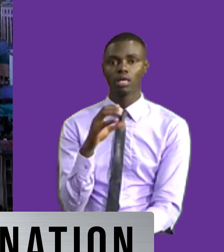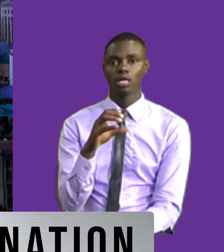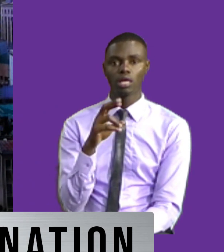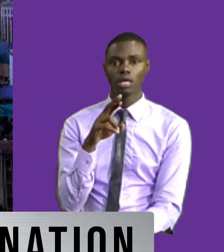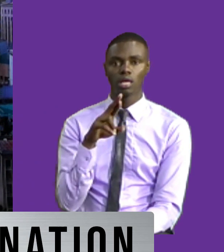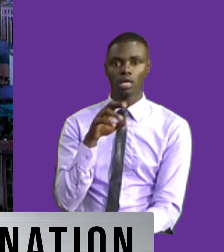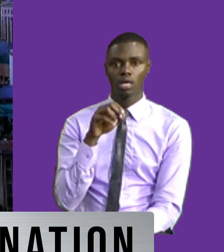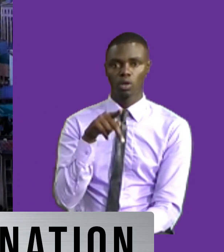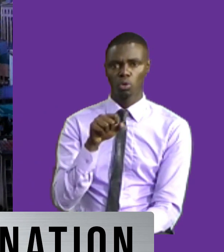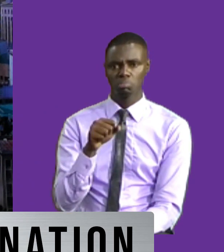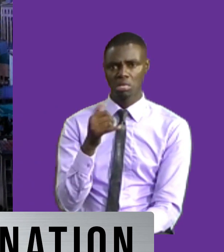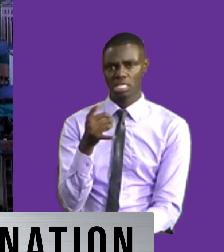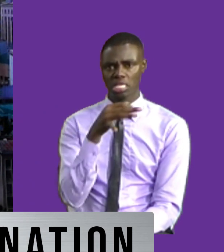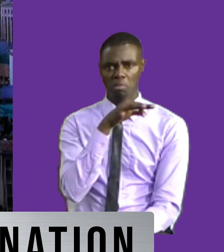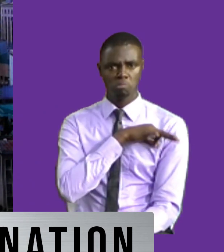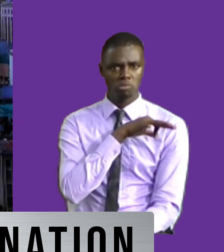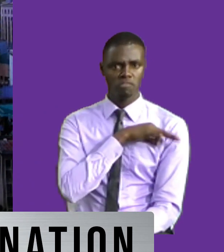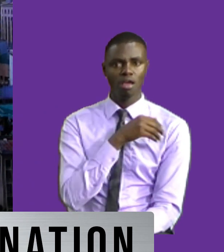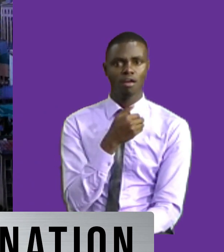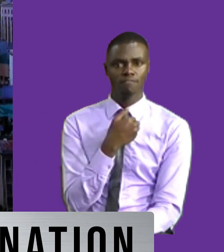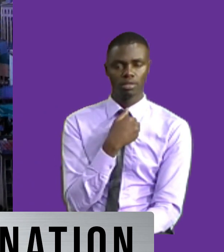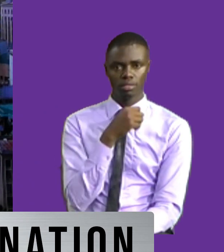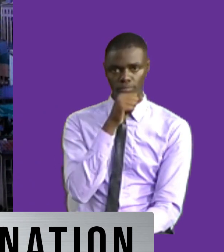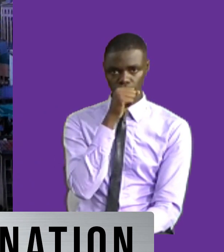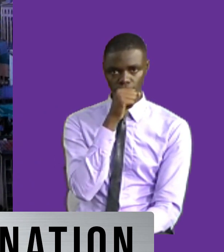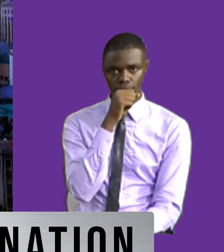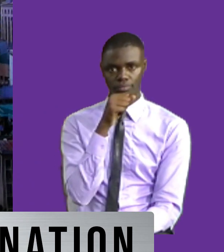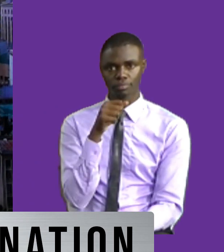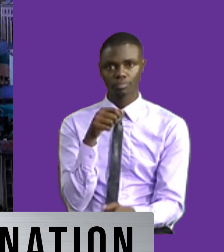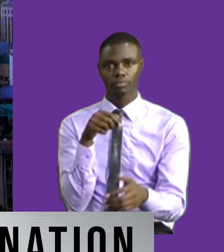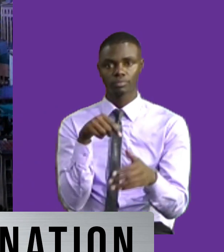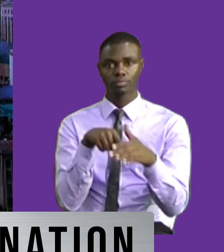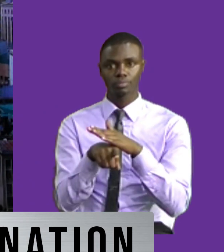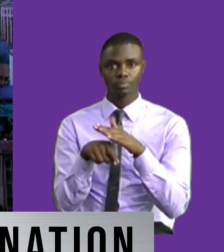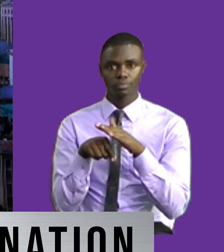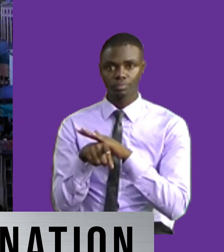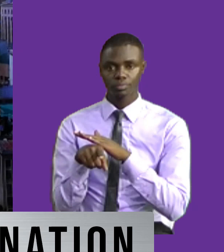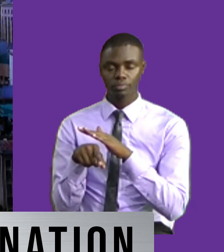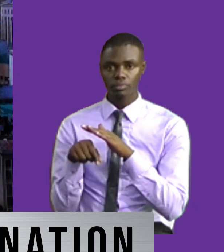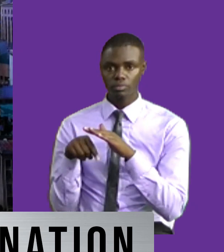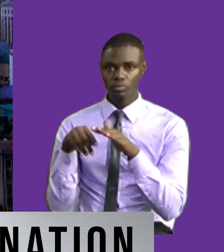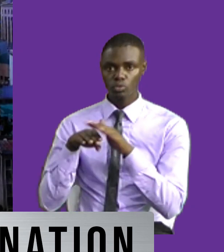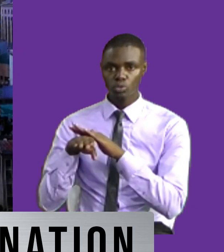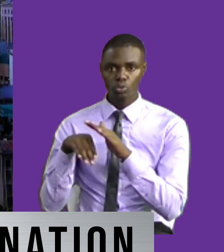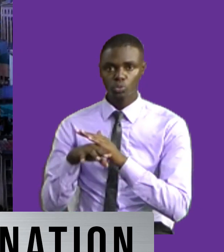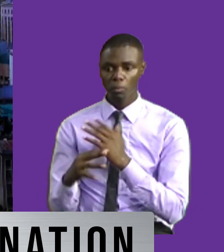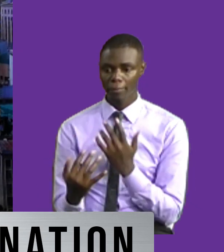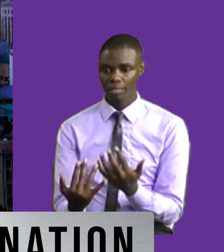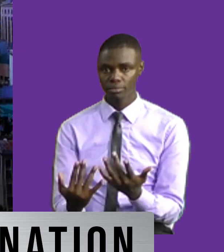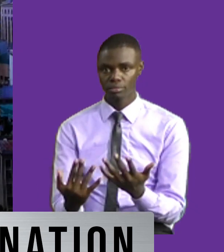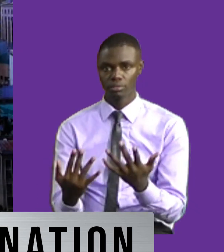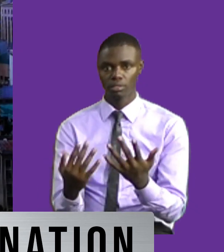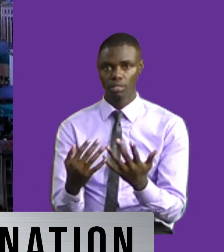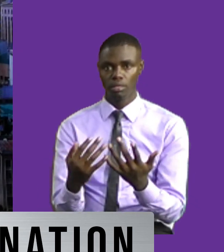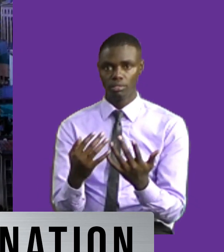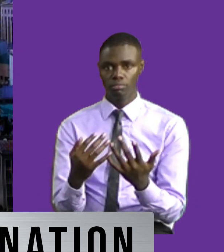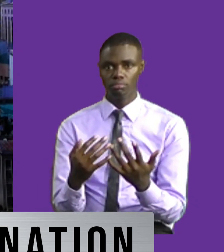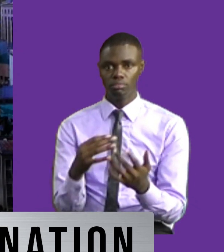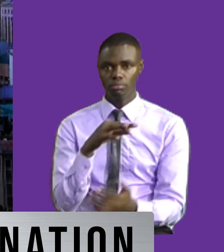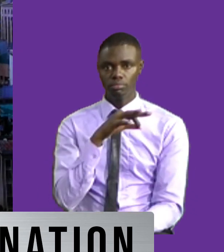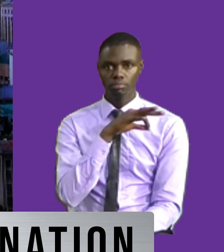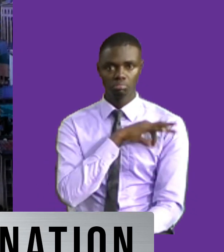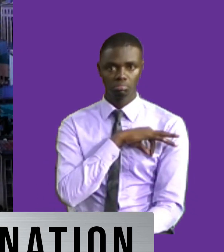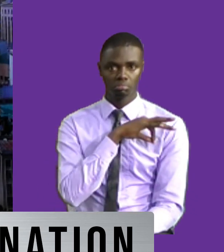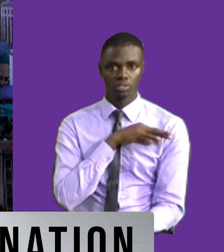has become very profitable to plant grass. Grass is a very profitable